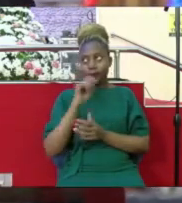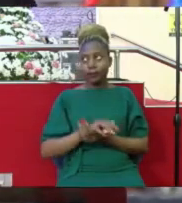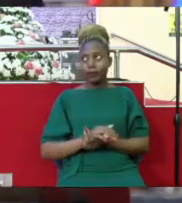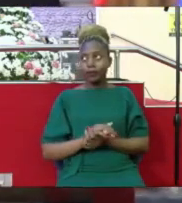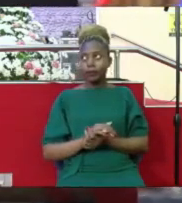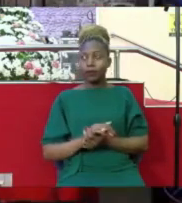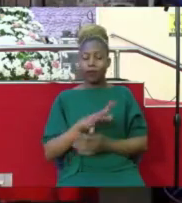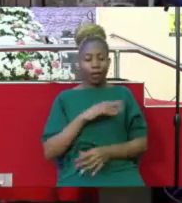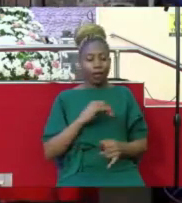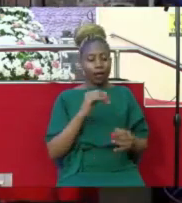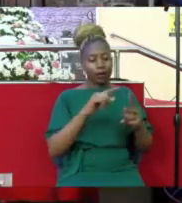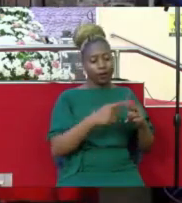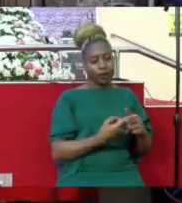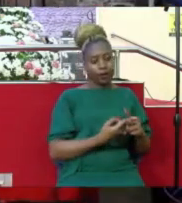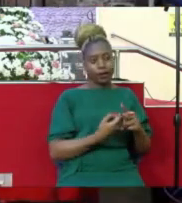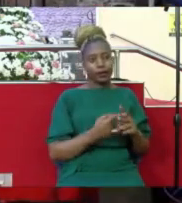and beginnings.